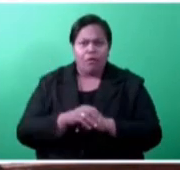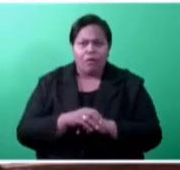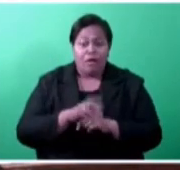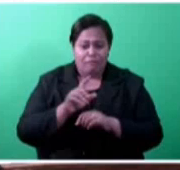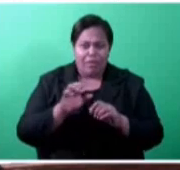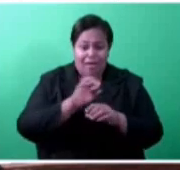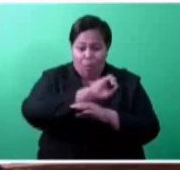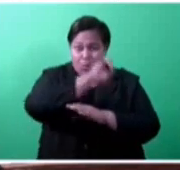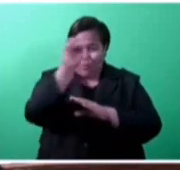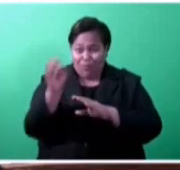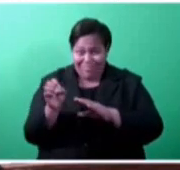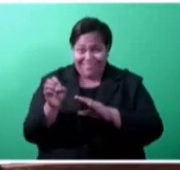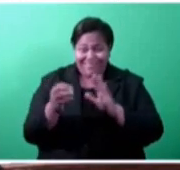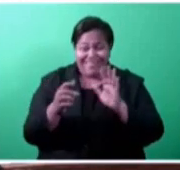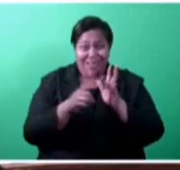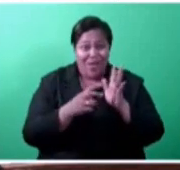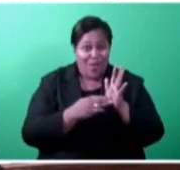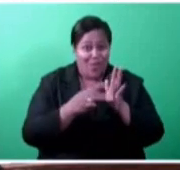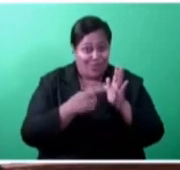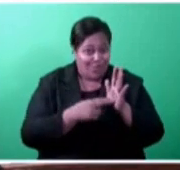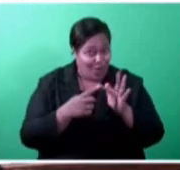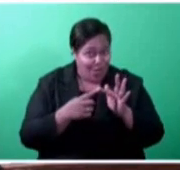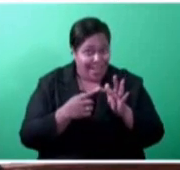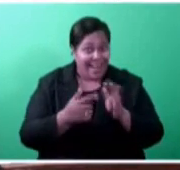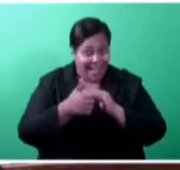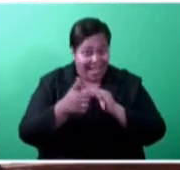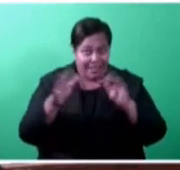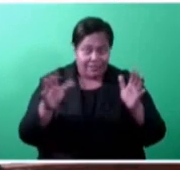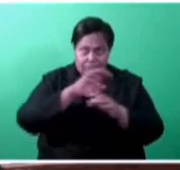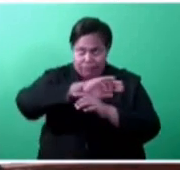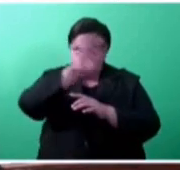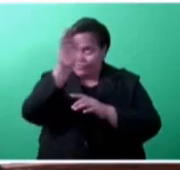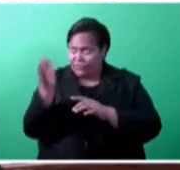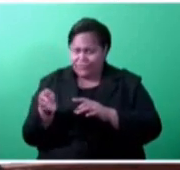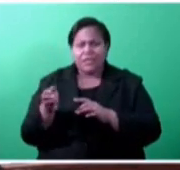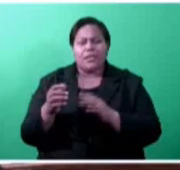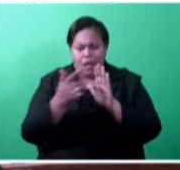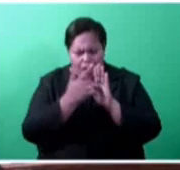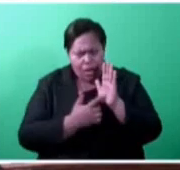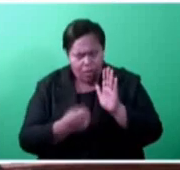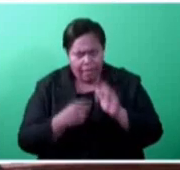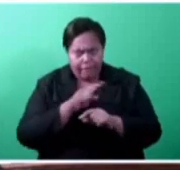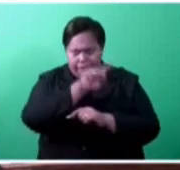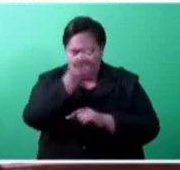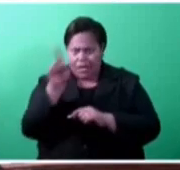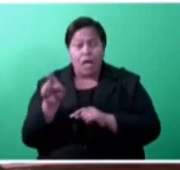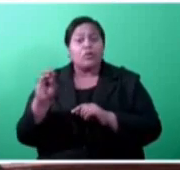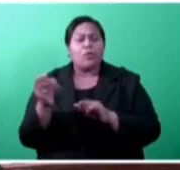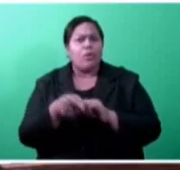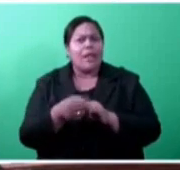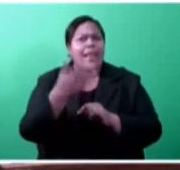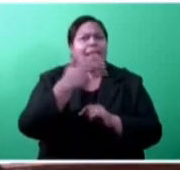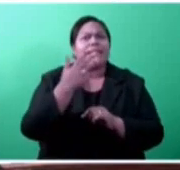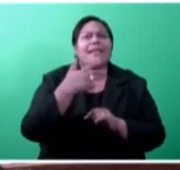Montreal Protocol on substances that deplete the ozone layer in 1989. Through the